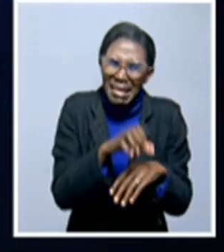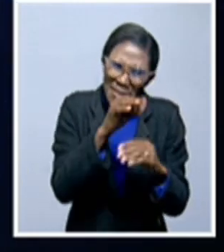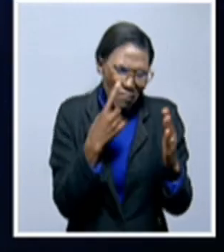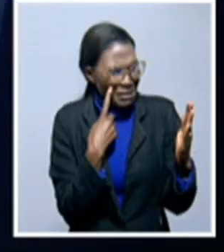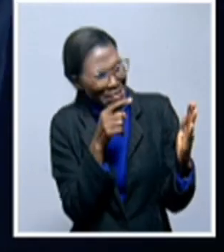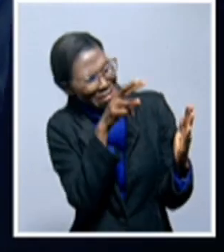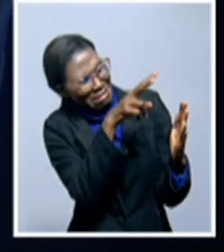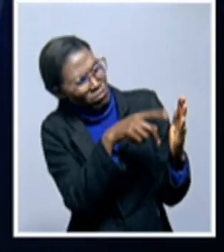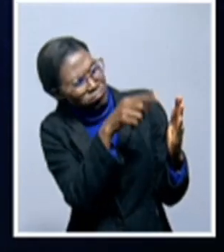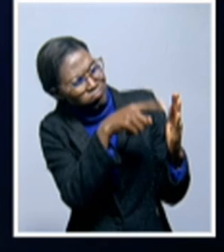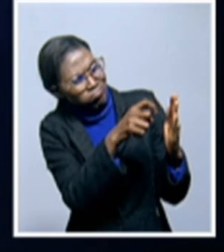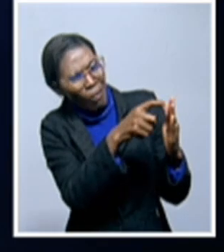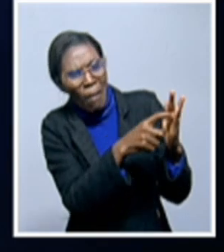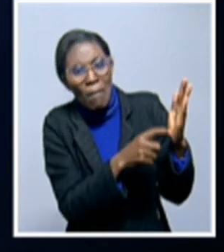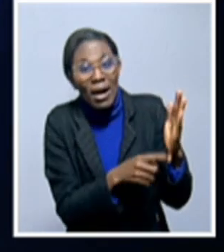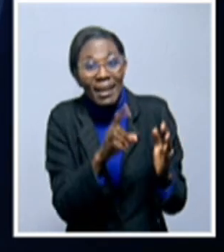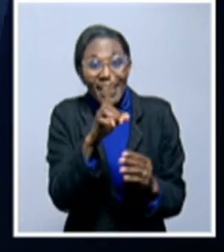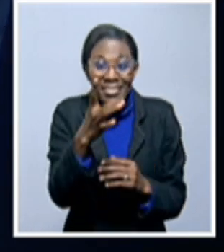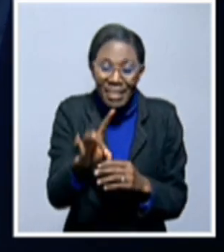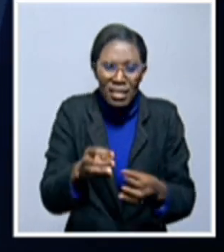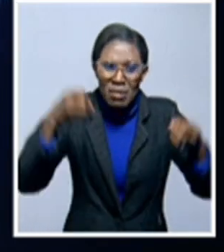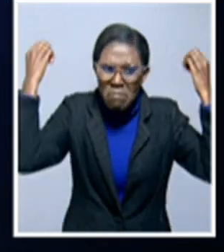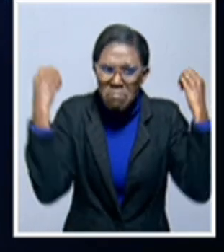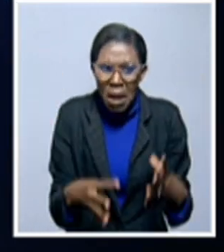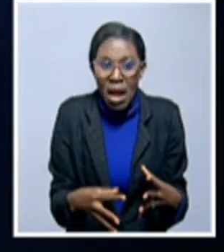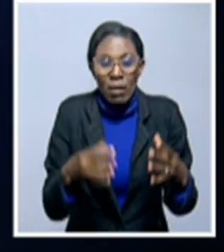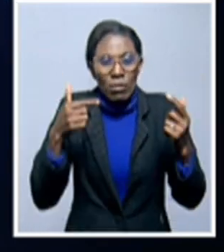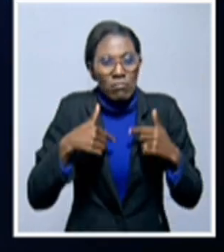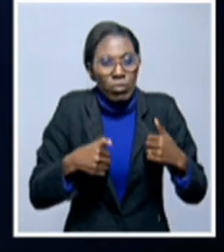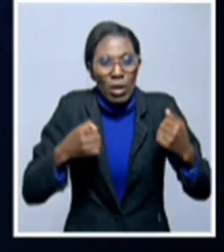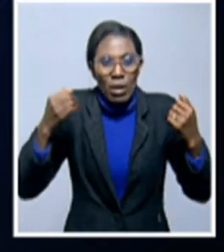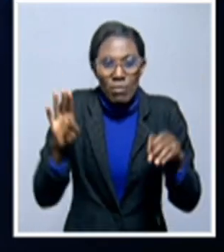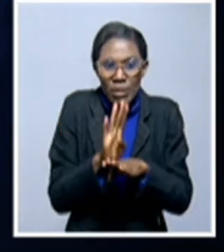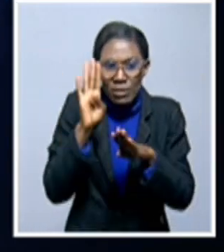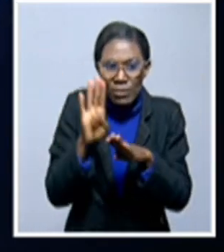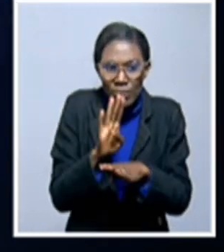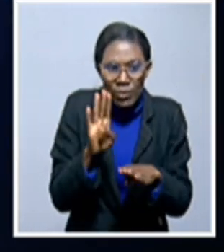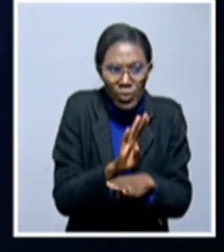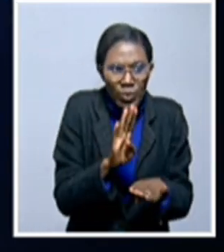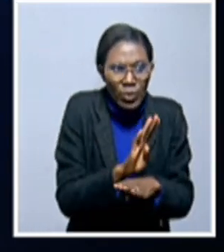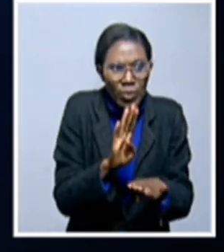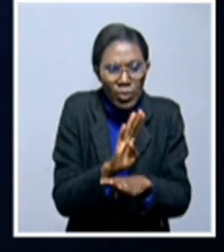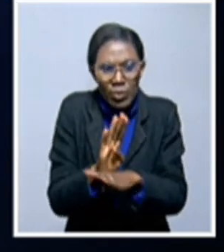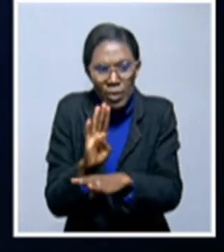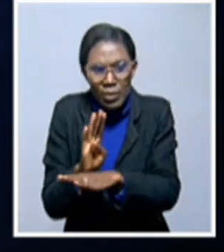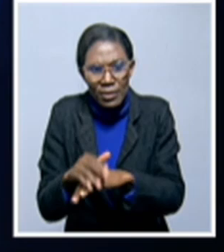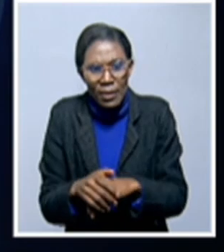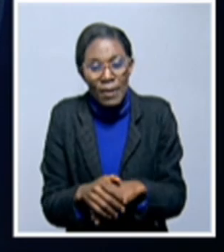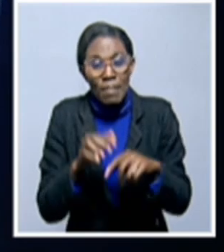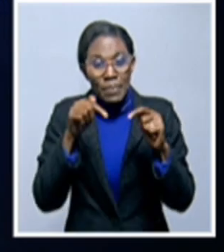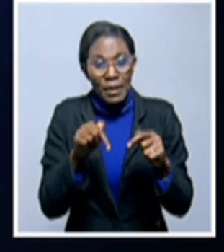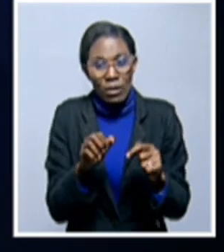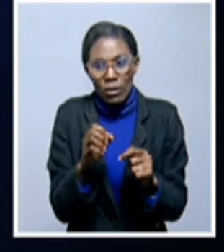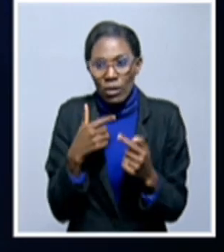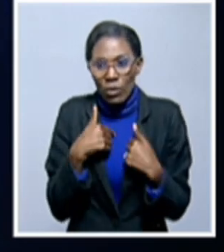okay? We have been busier compared to the 18 that we have just aligned or